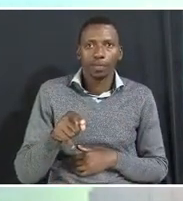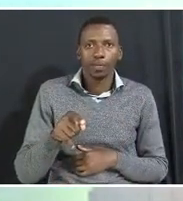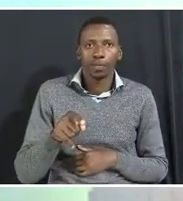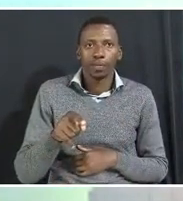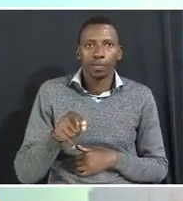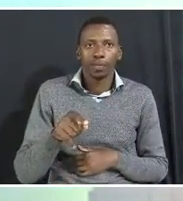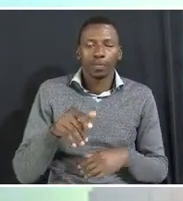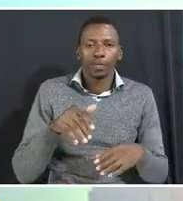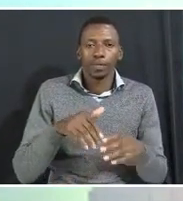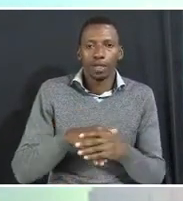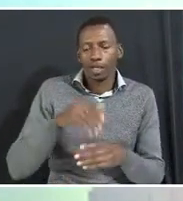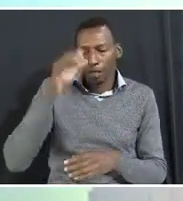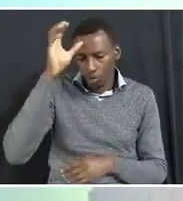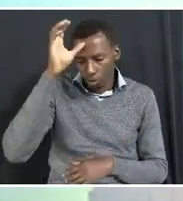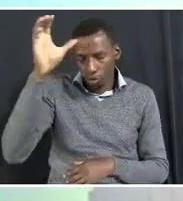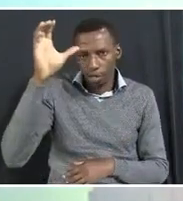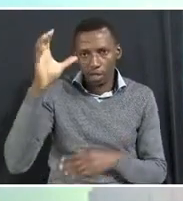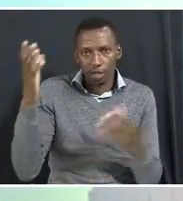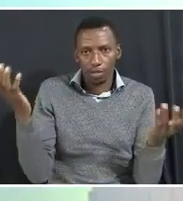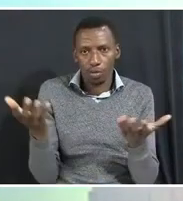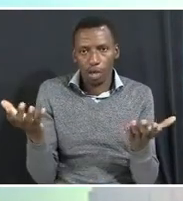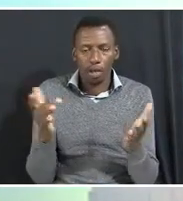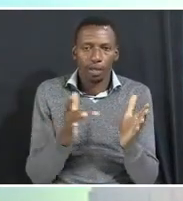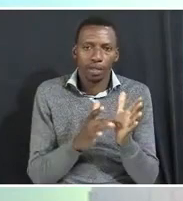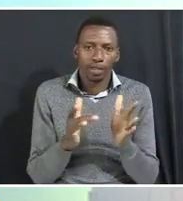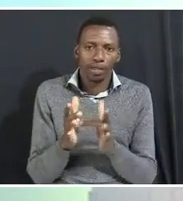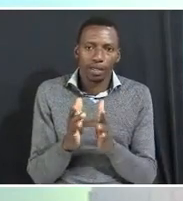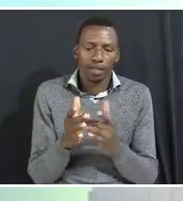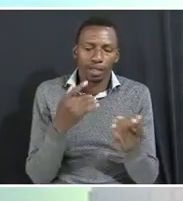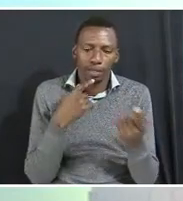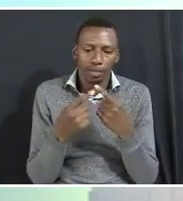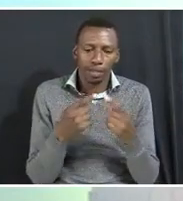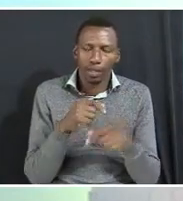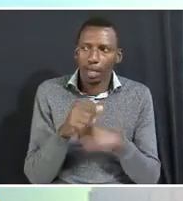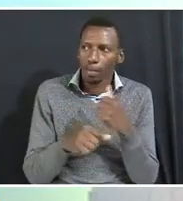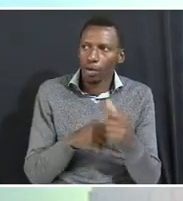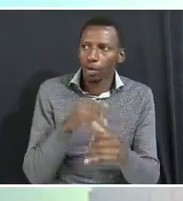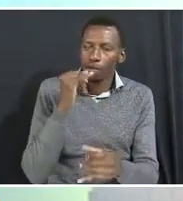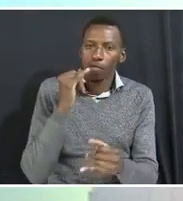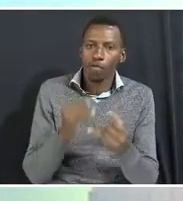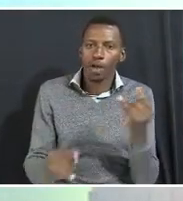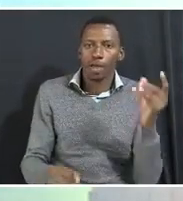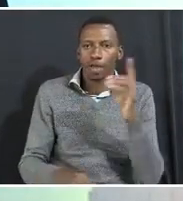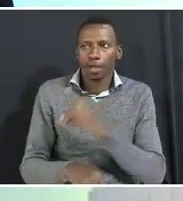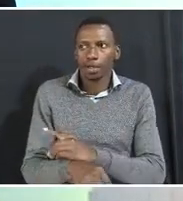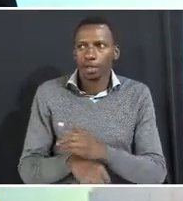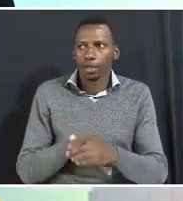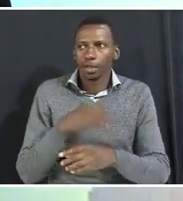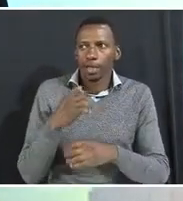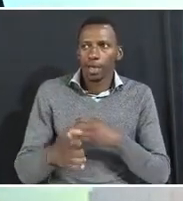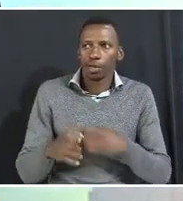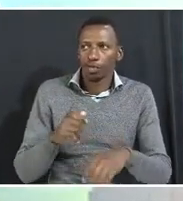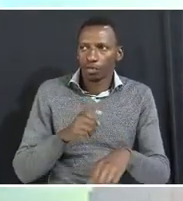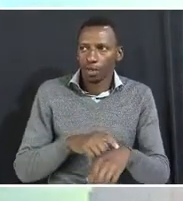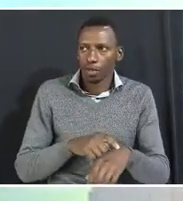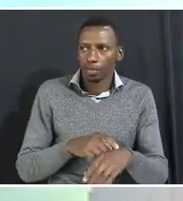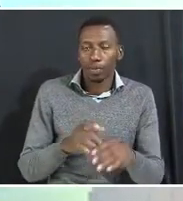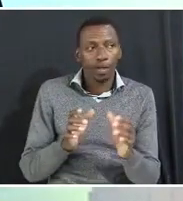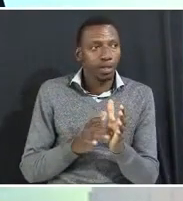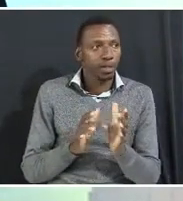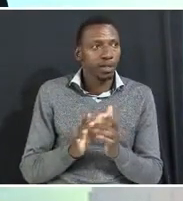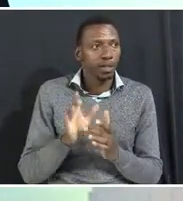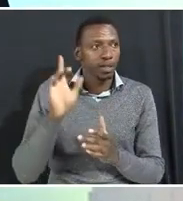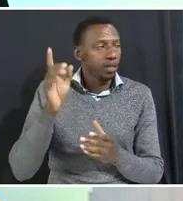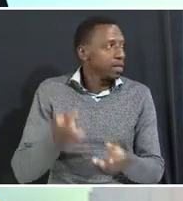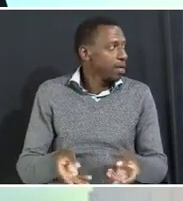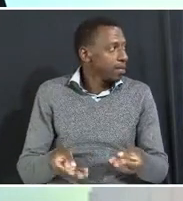in a context where Jesus is speaking about the final days, about the end of time. And he has given,